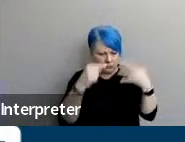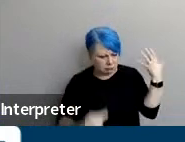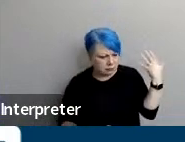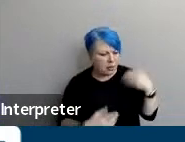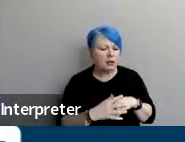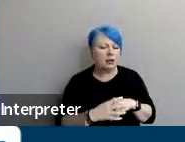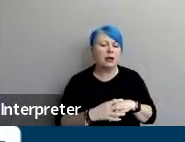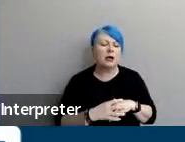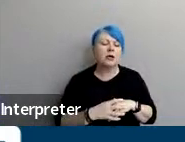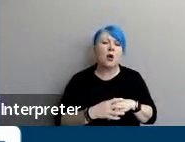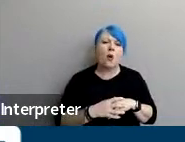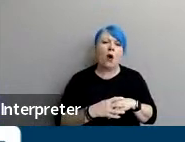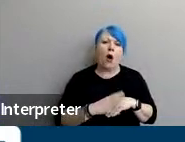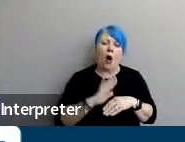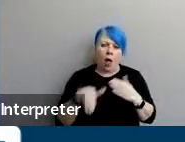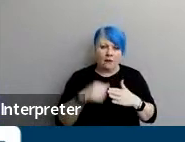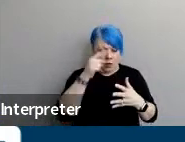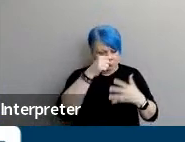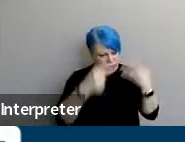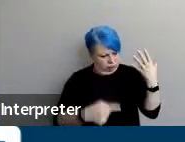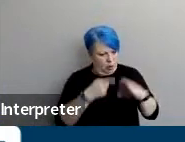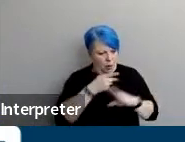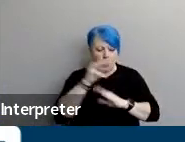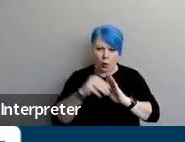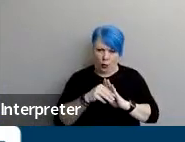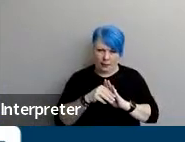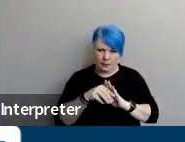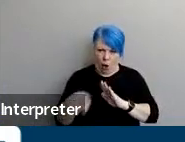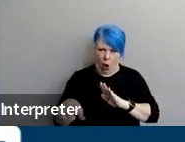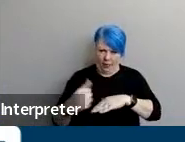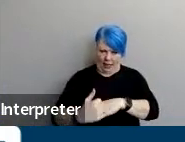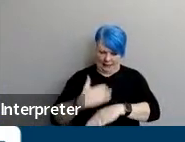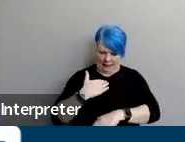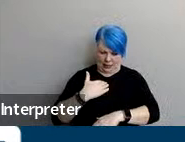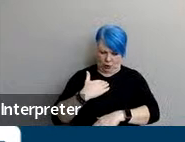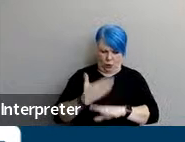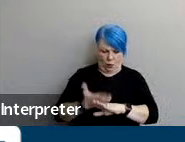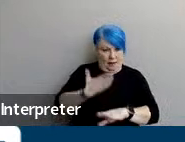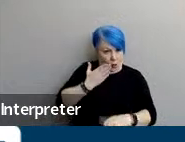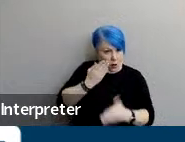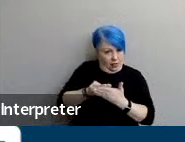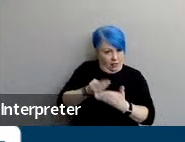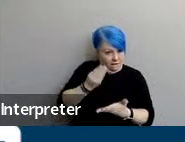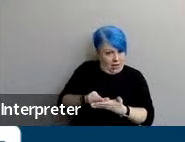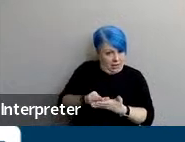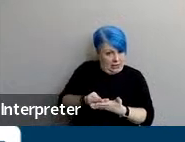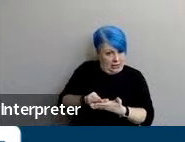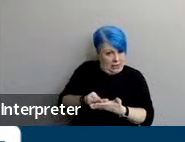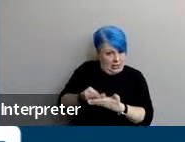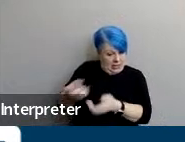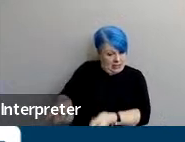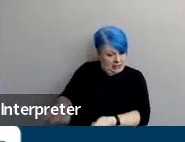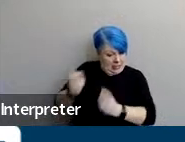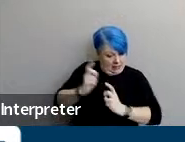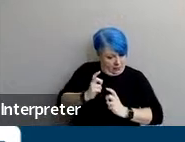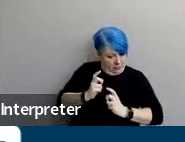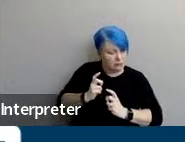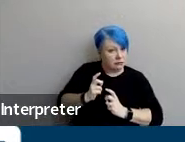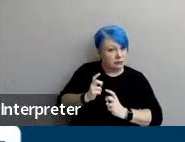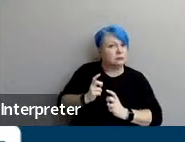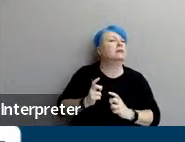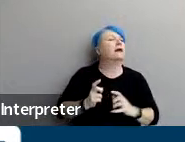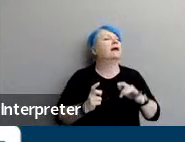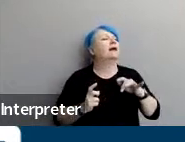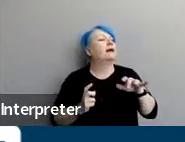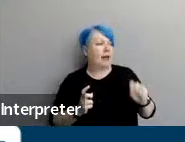Are those programs submitted to you before the funding is made? Yes. And then is there